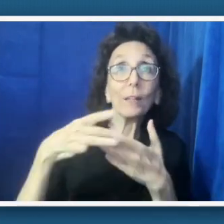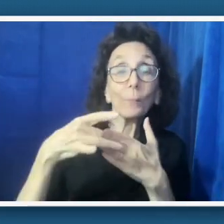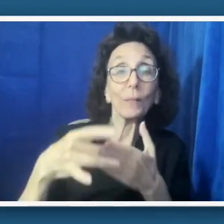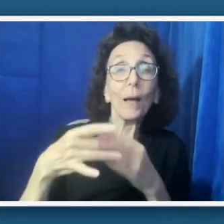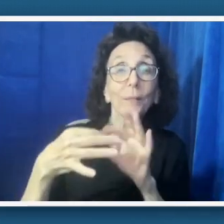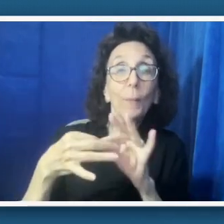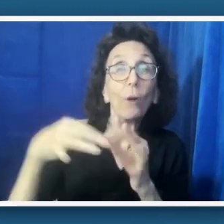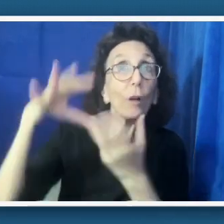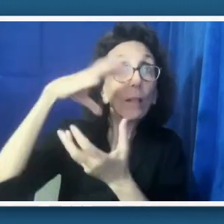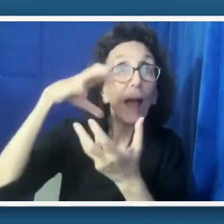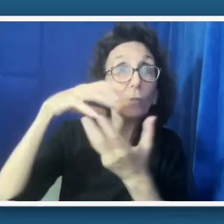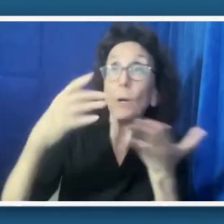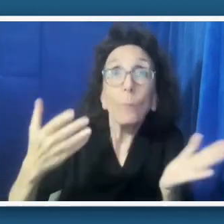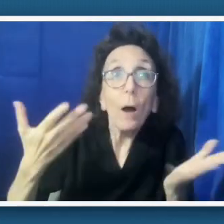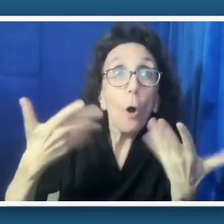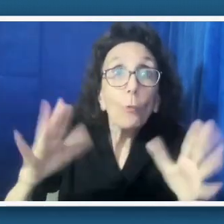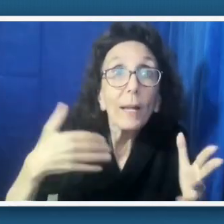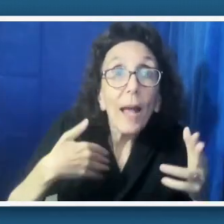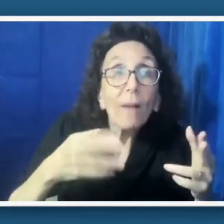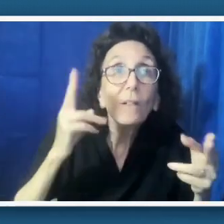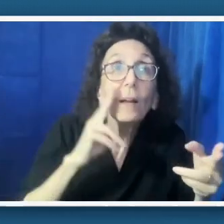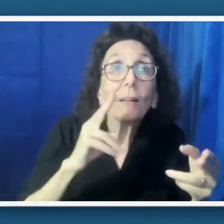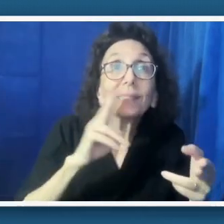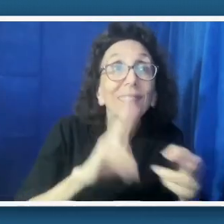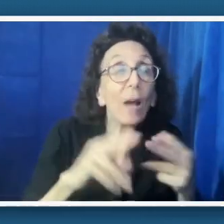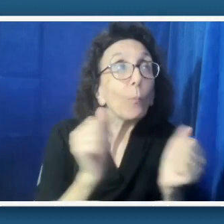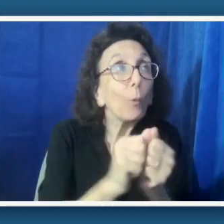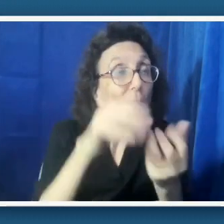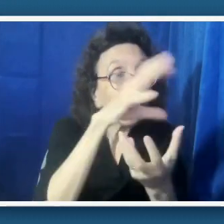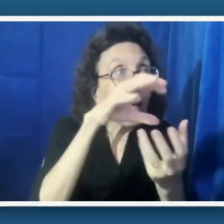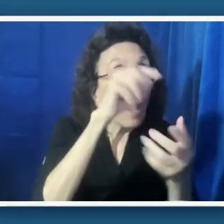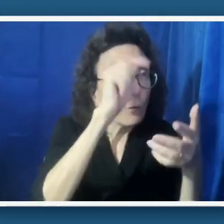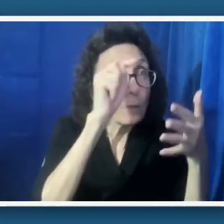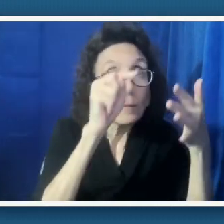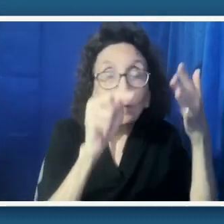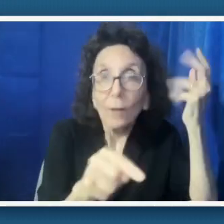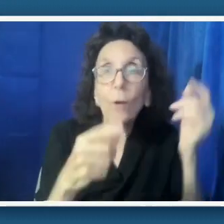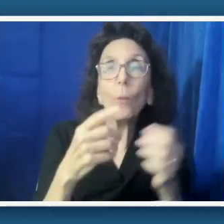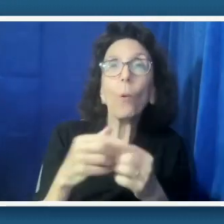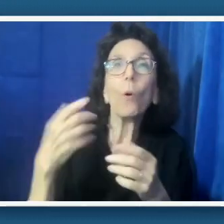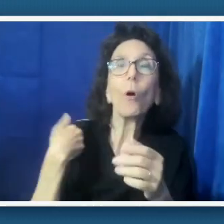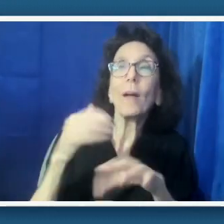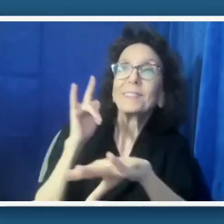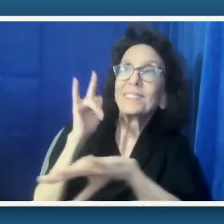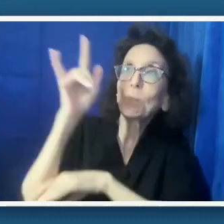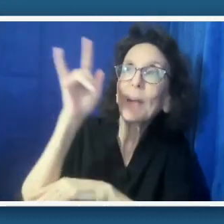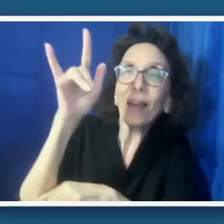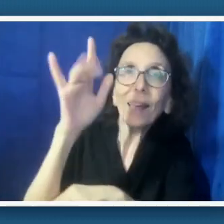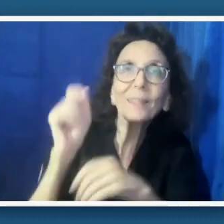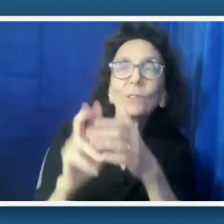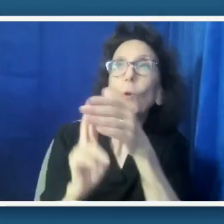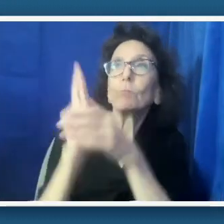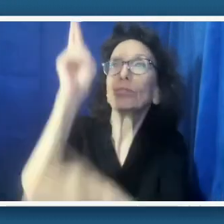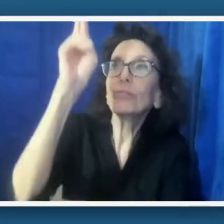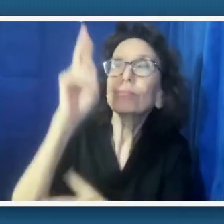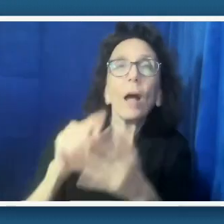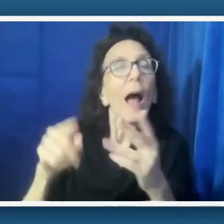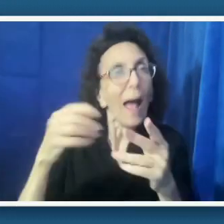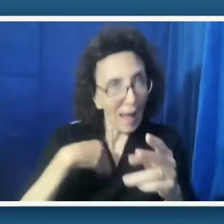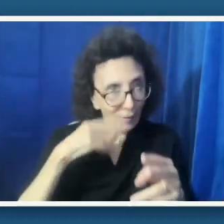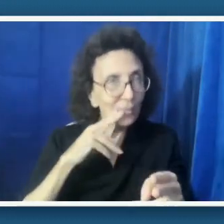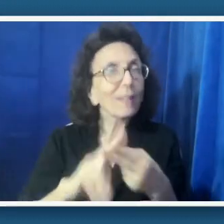clouds, because there's been a whole series of clouds on stamps. Same with like a lot of like aeronautical and space exploration. There's a